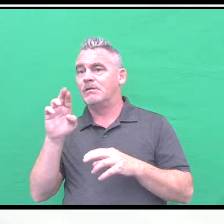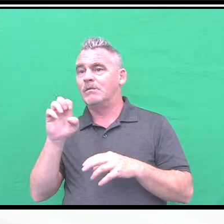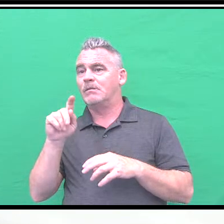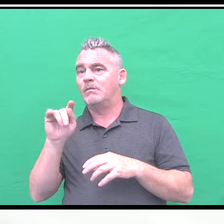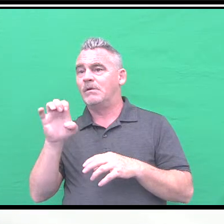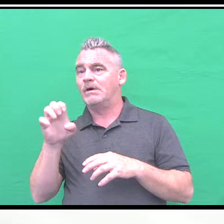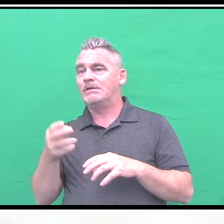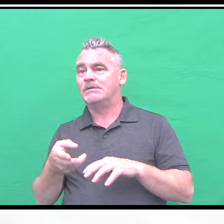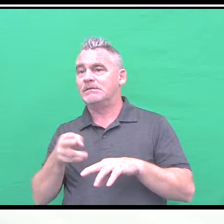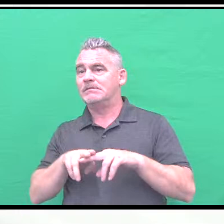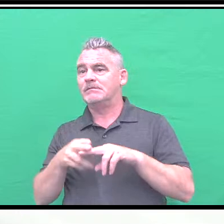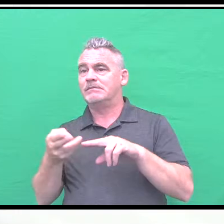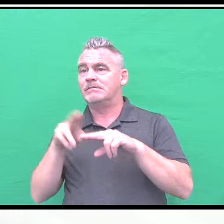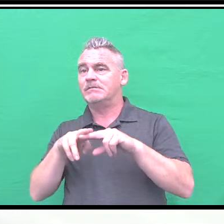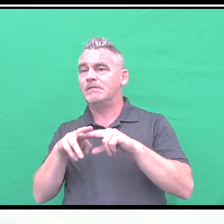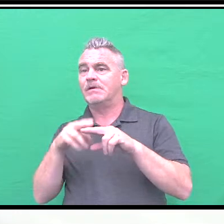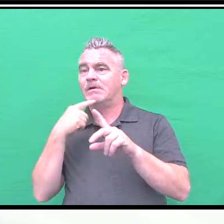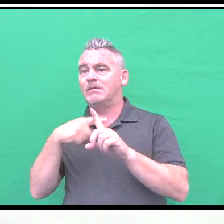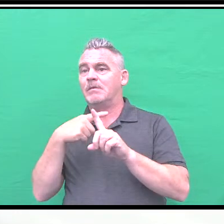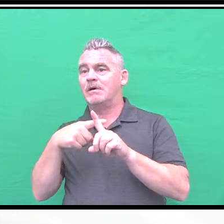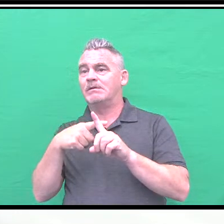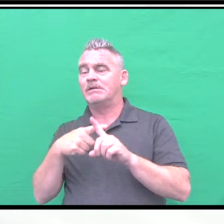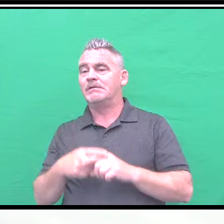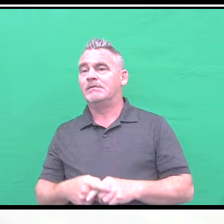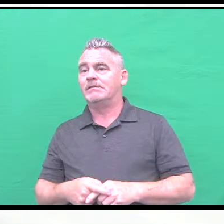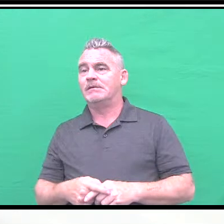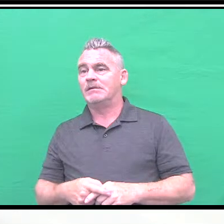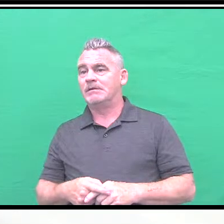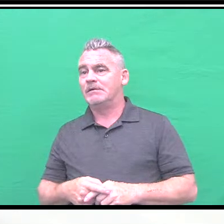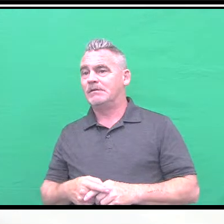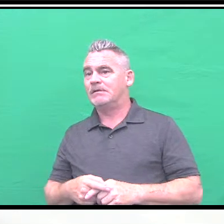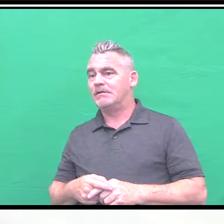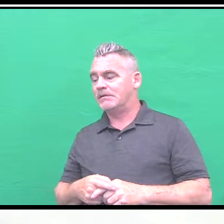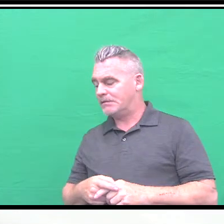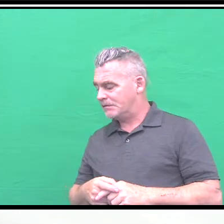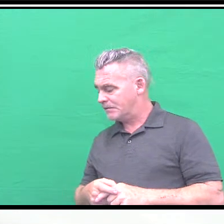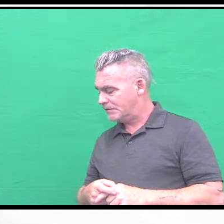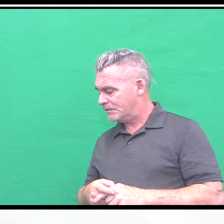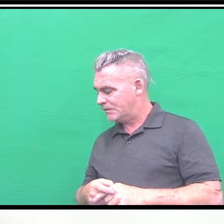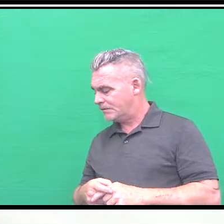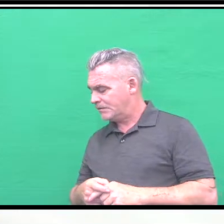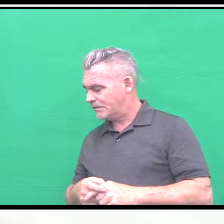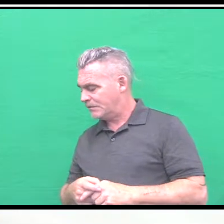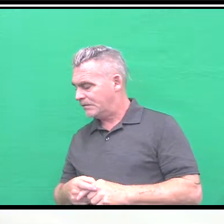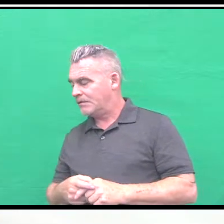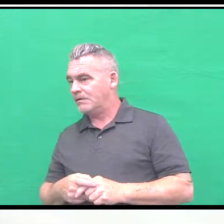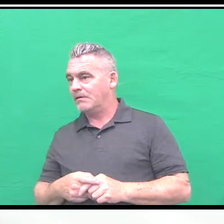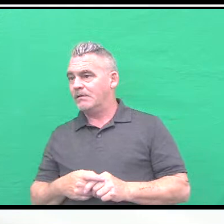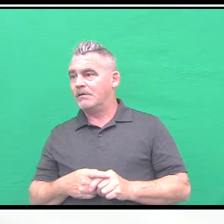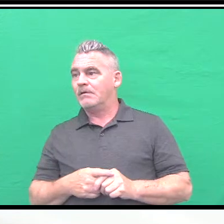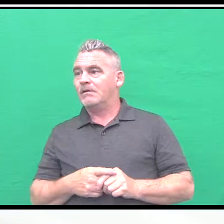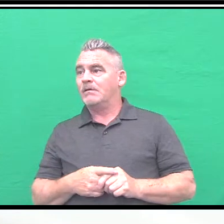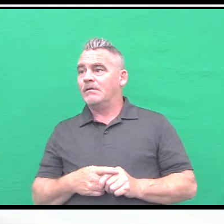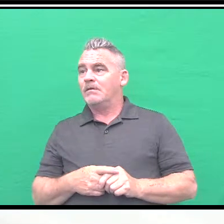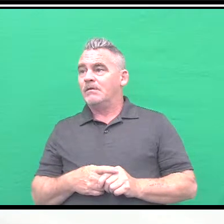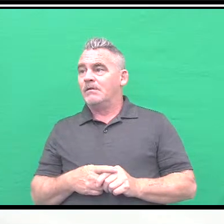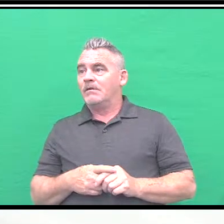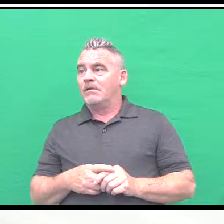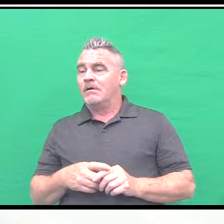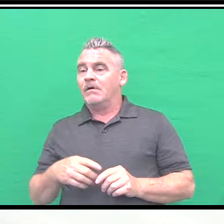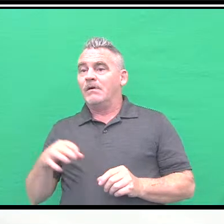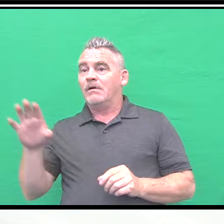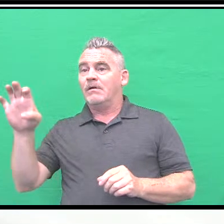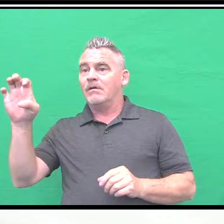That's so positive. With that, again, back to Joan Boyko, she gave us coverage of